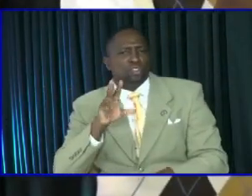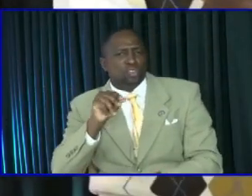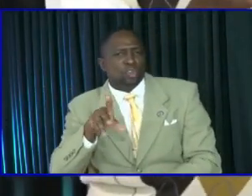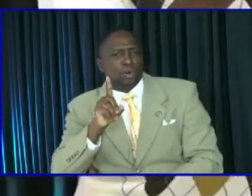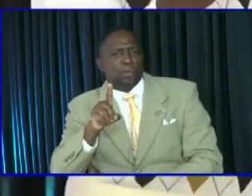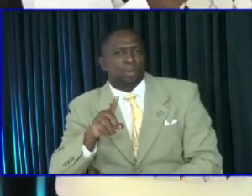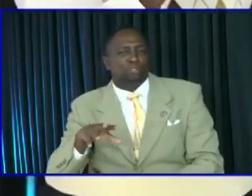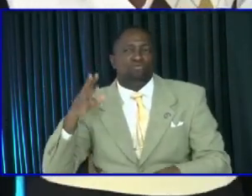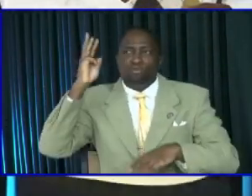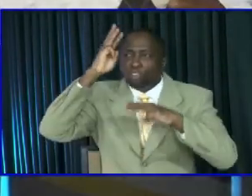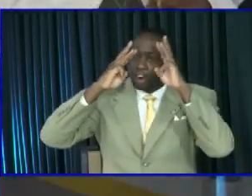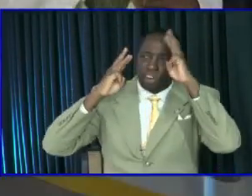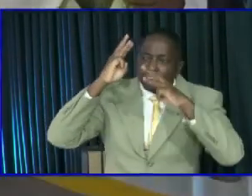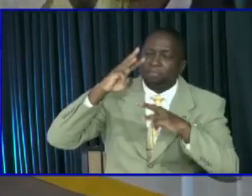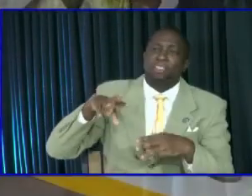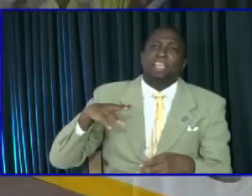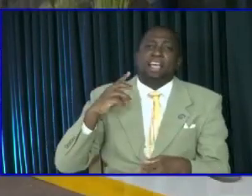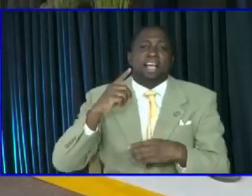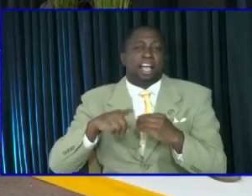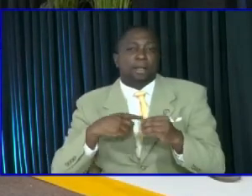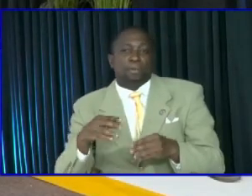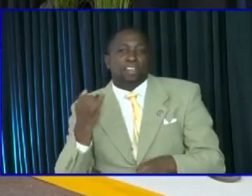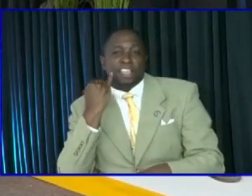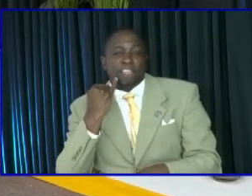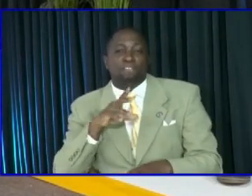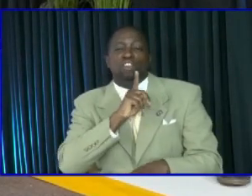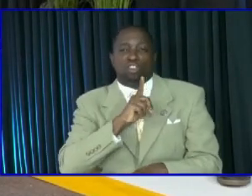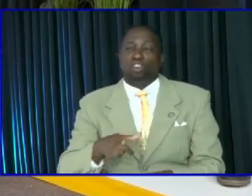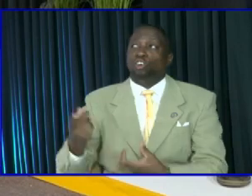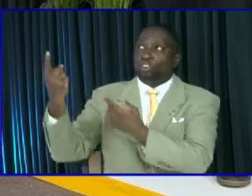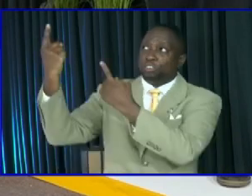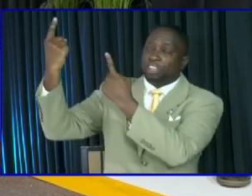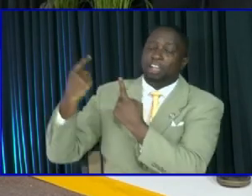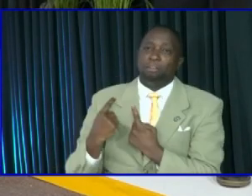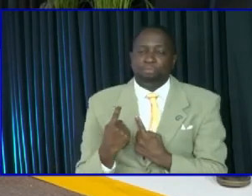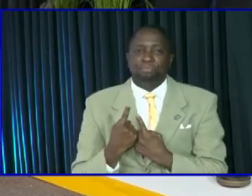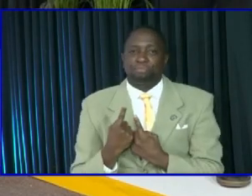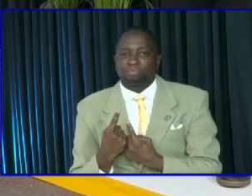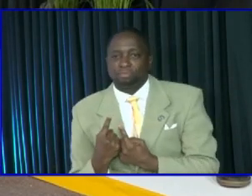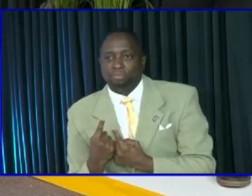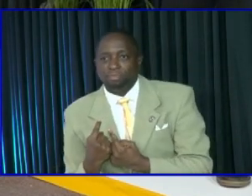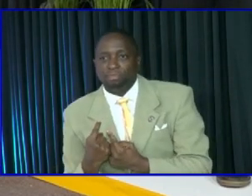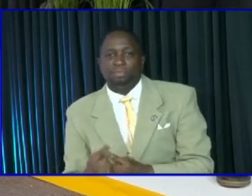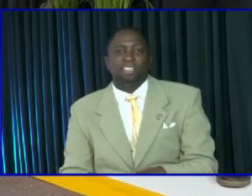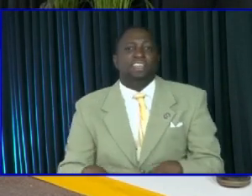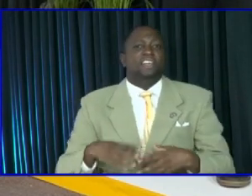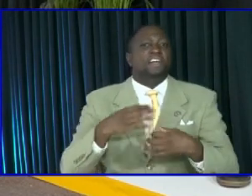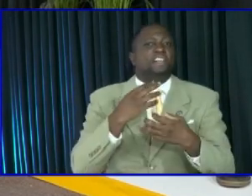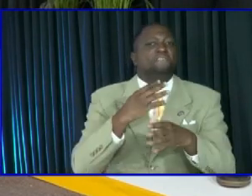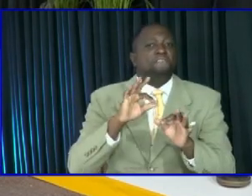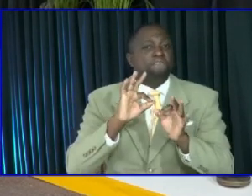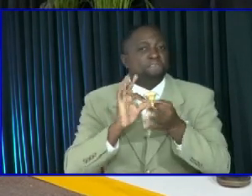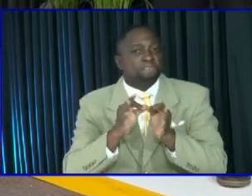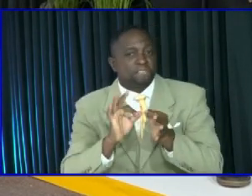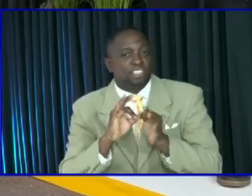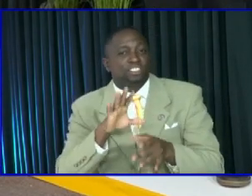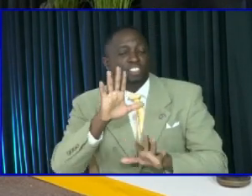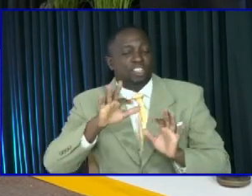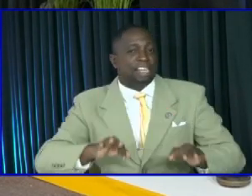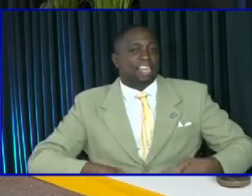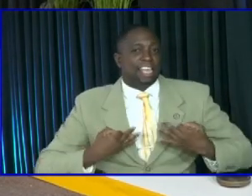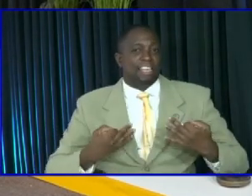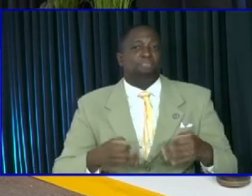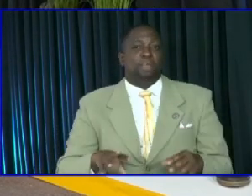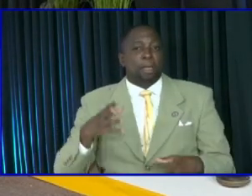seems worried about the day my Lord should come. You better set your house in order, maybe